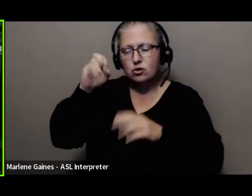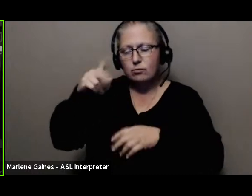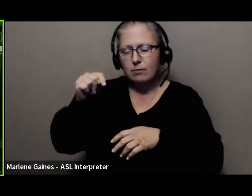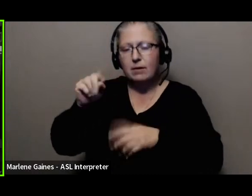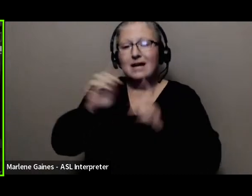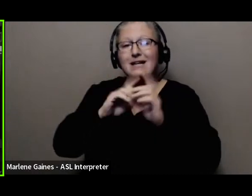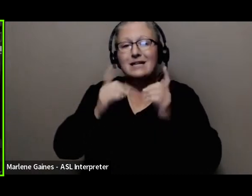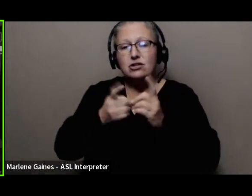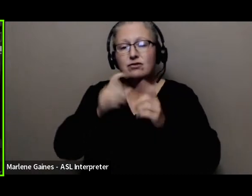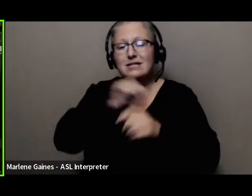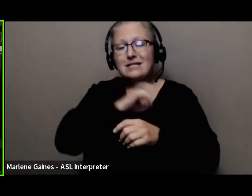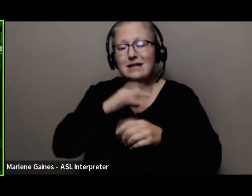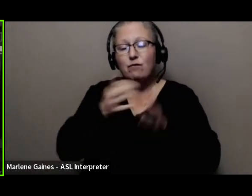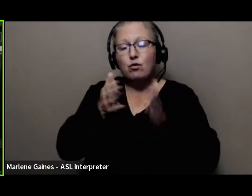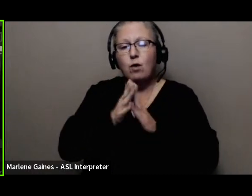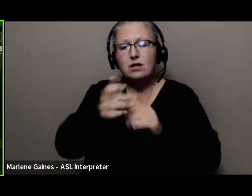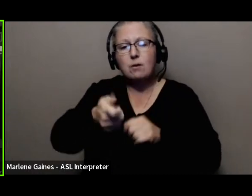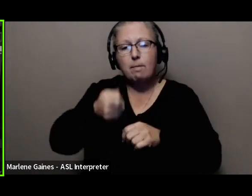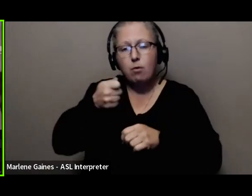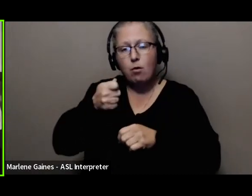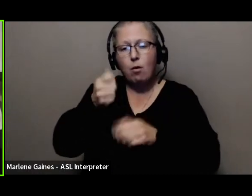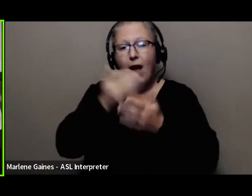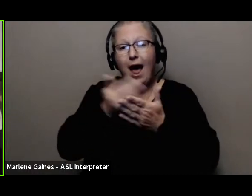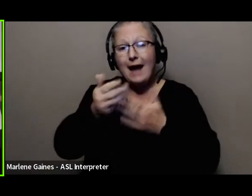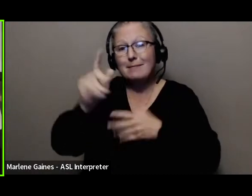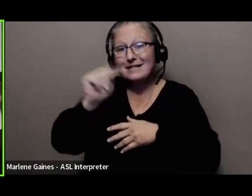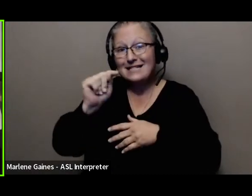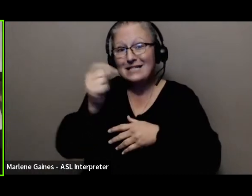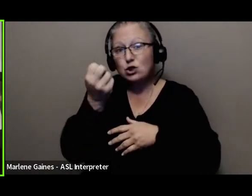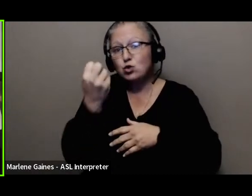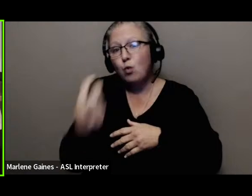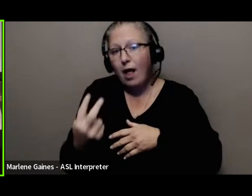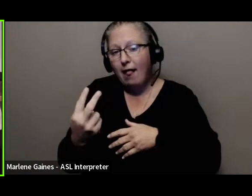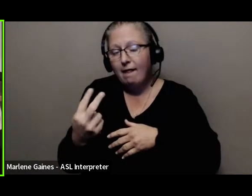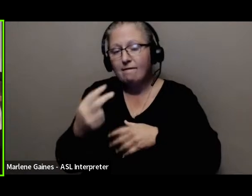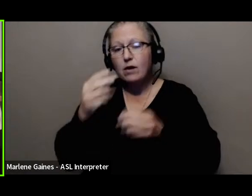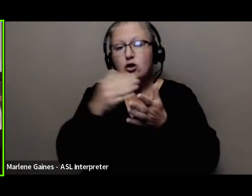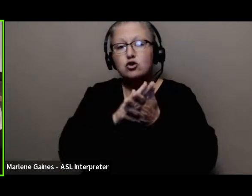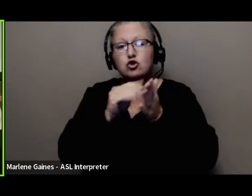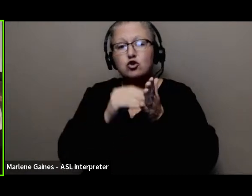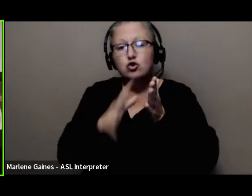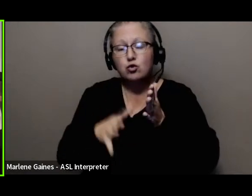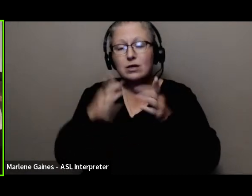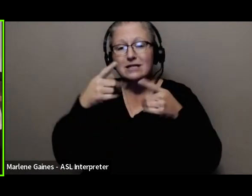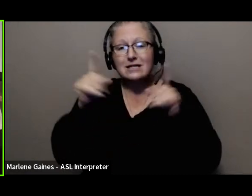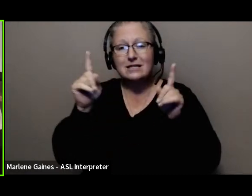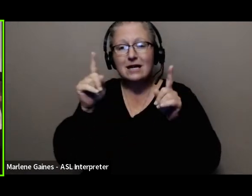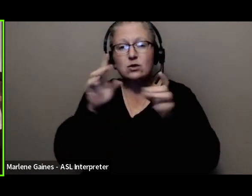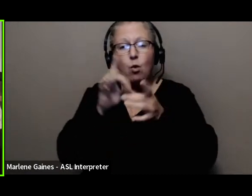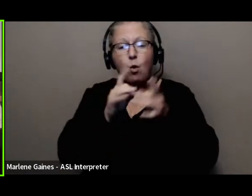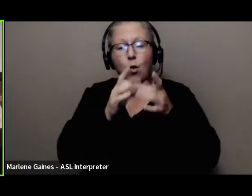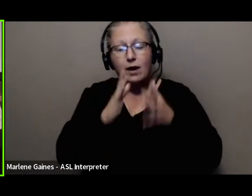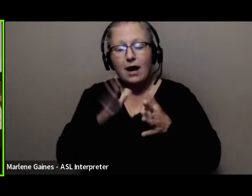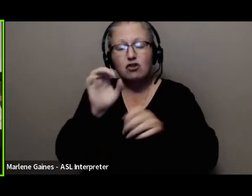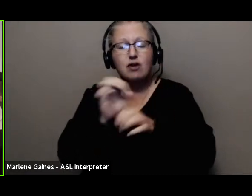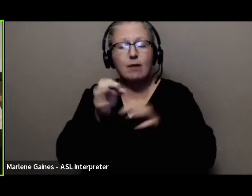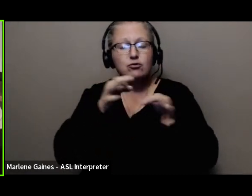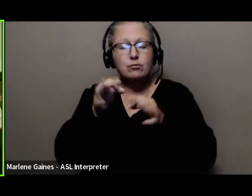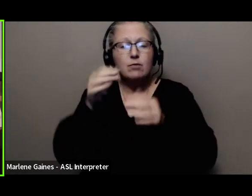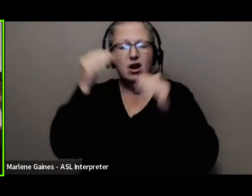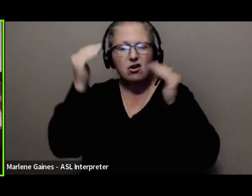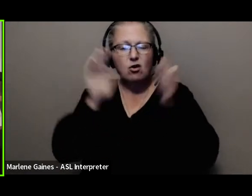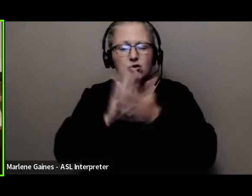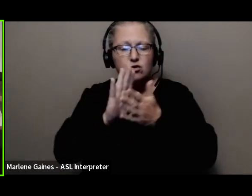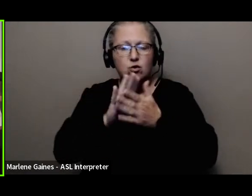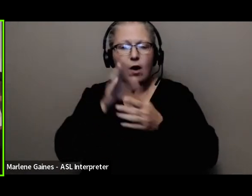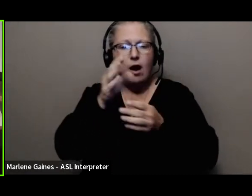staff requests that we pull item T12, Student Success Coordinator Job Description Adult School, and place it